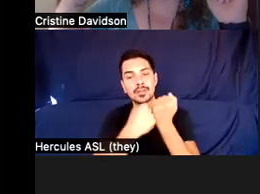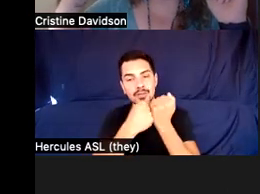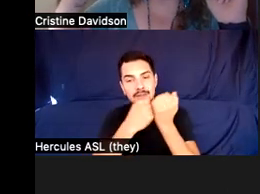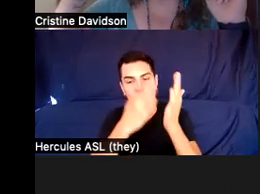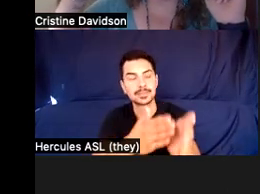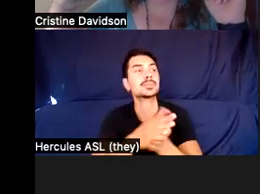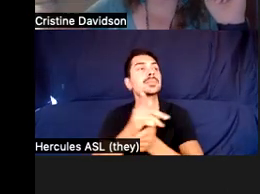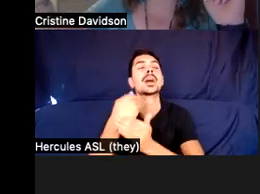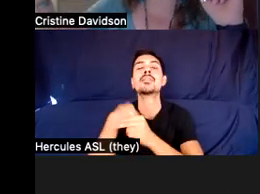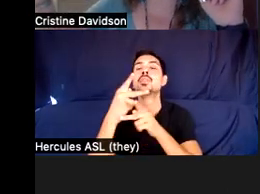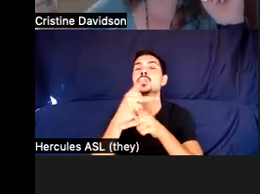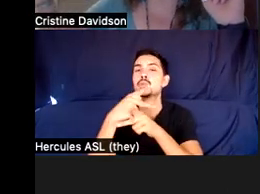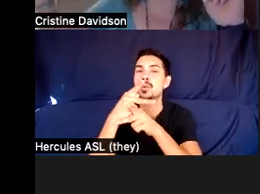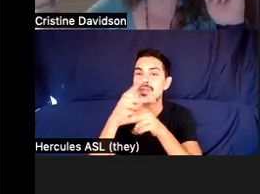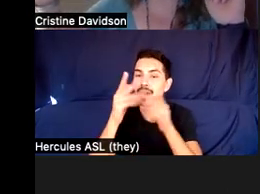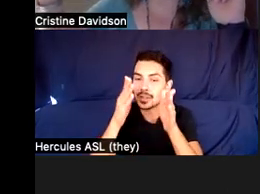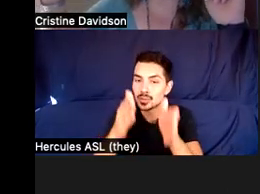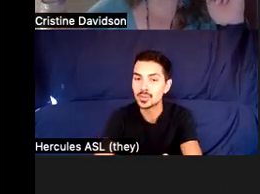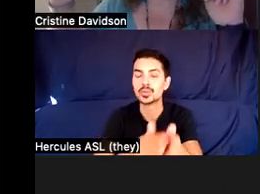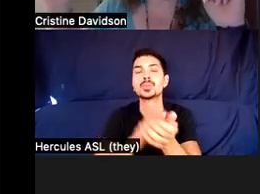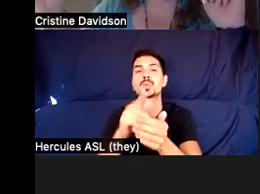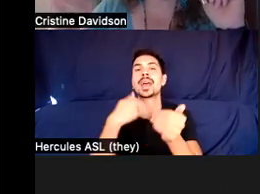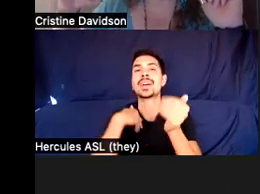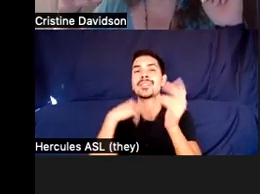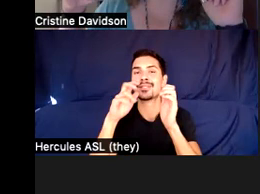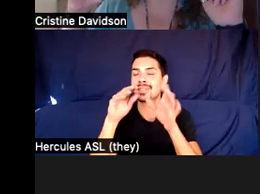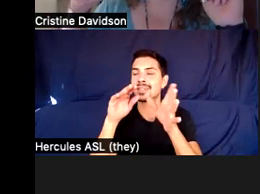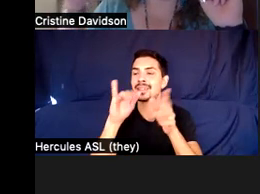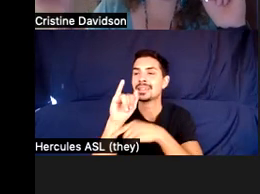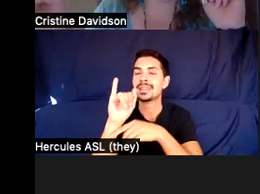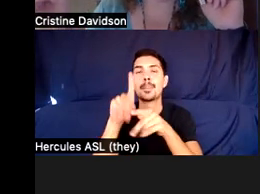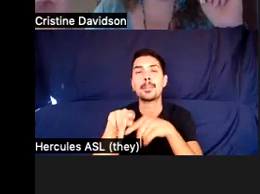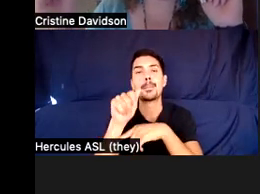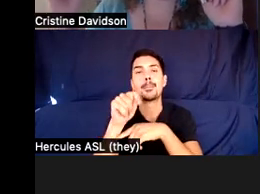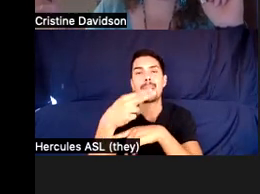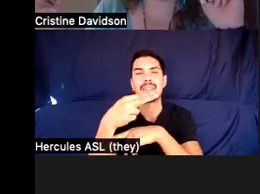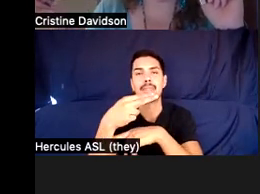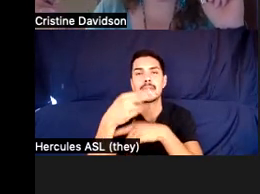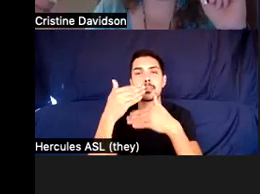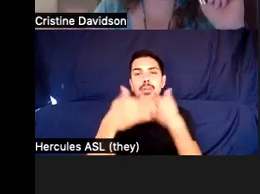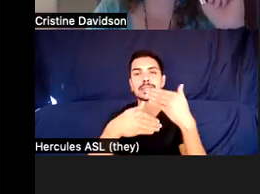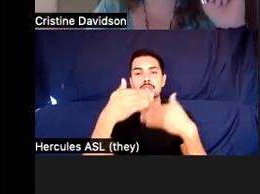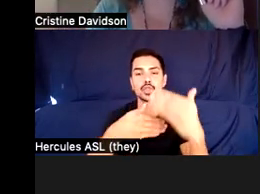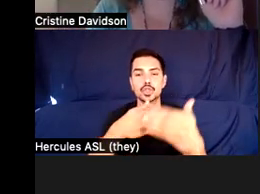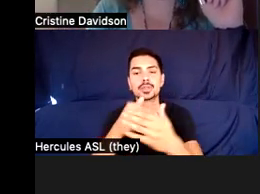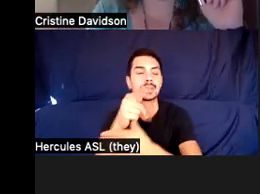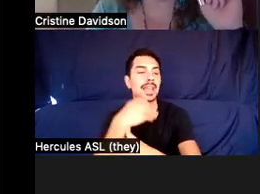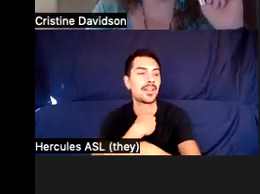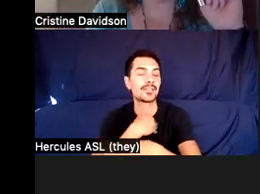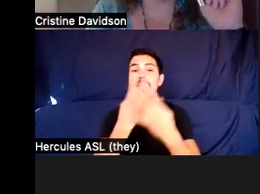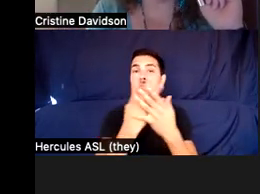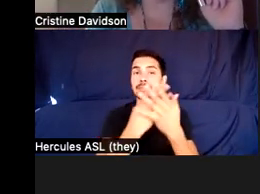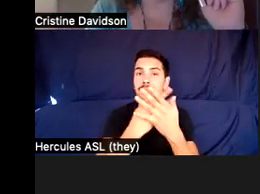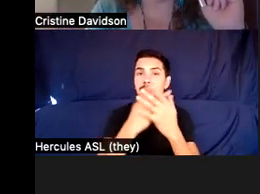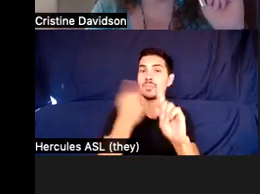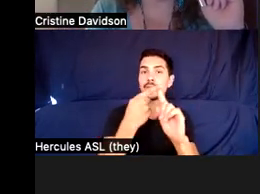a path, right? You have an intake, you have a conversation, you sit down and work with somebody, and